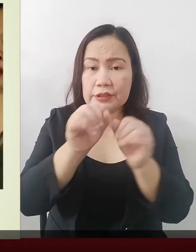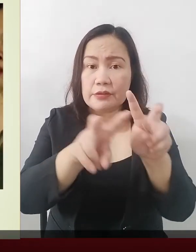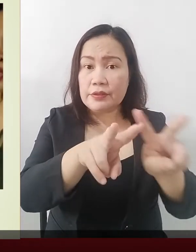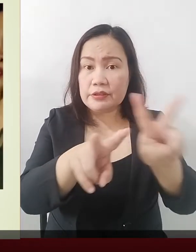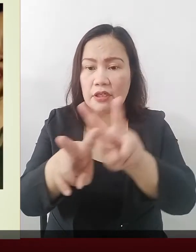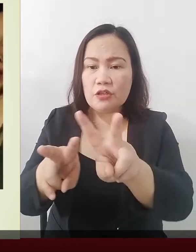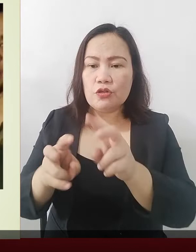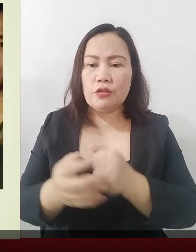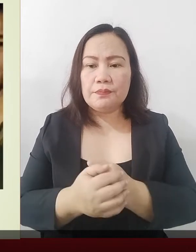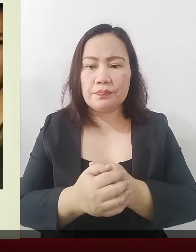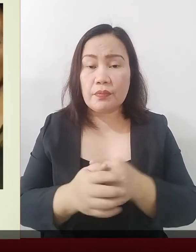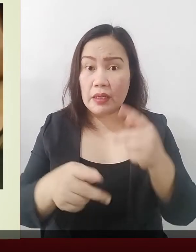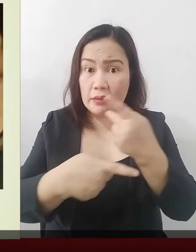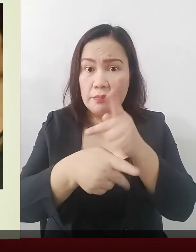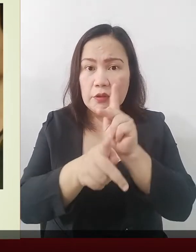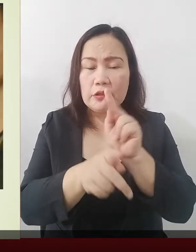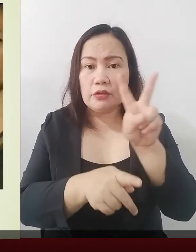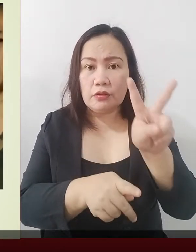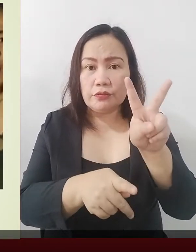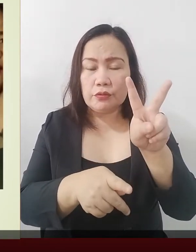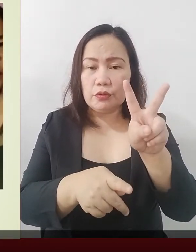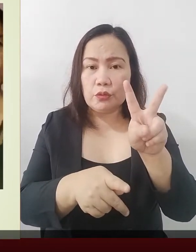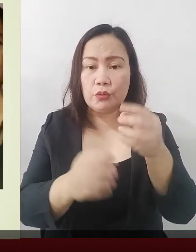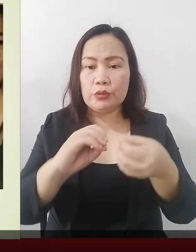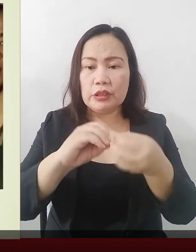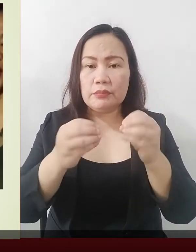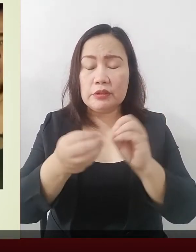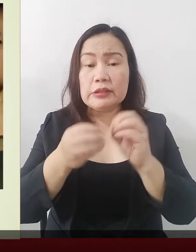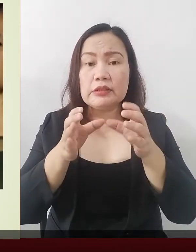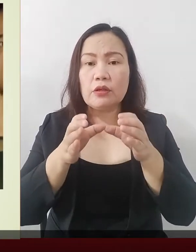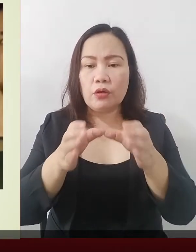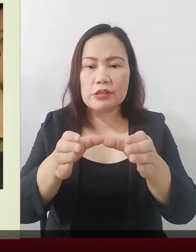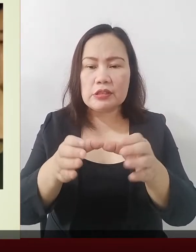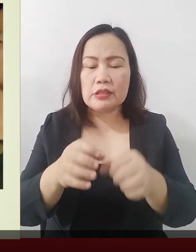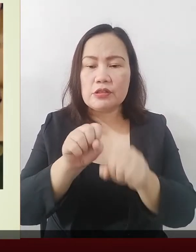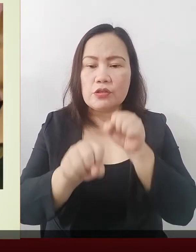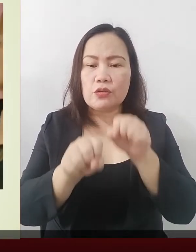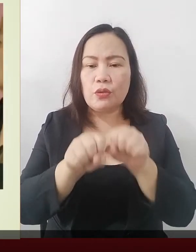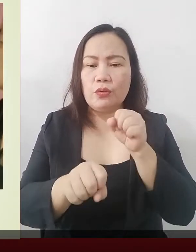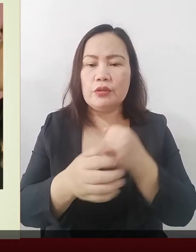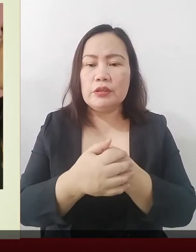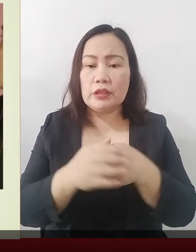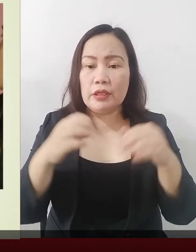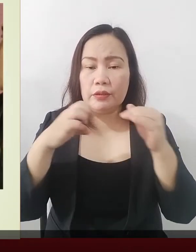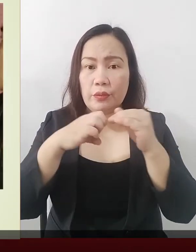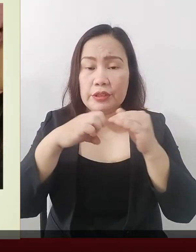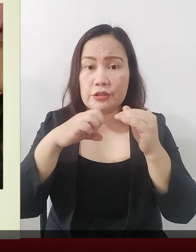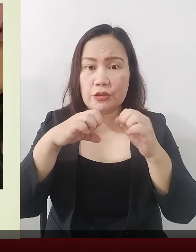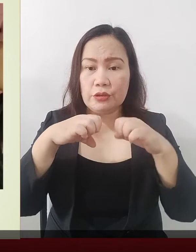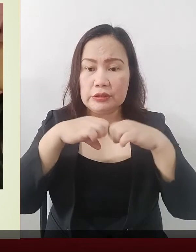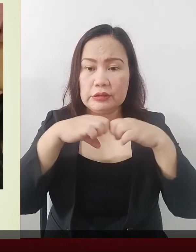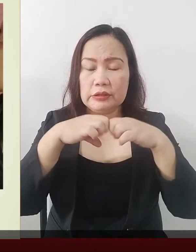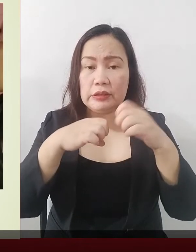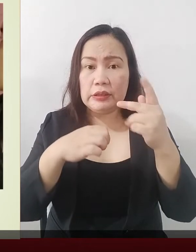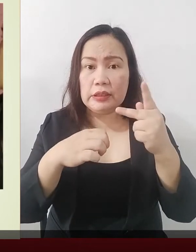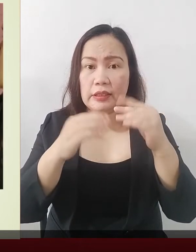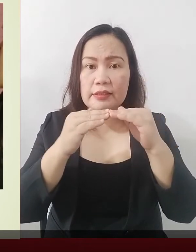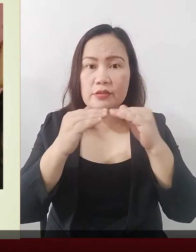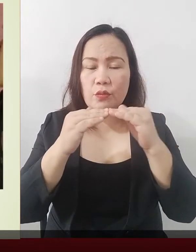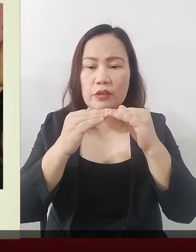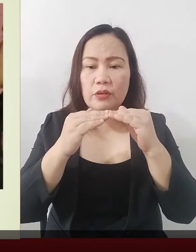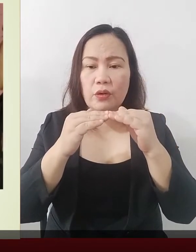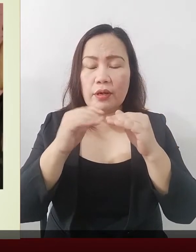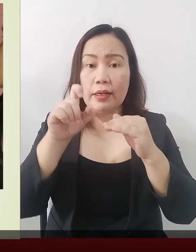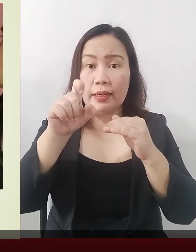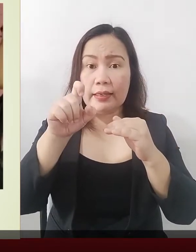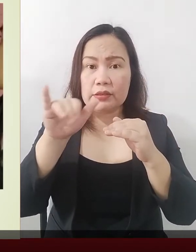In an inverse variation, the product of two quantities is a constant. So, we have the equation k is